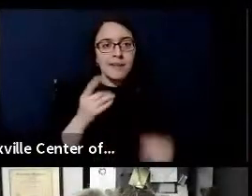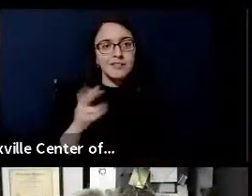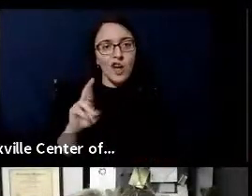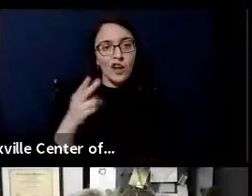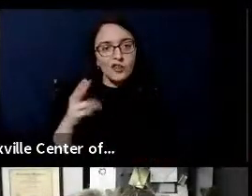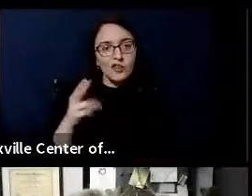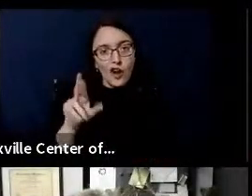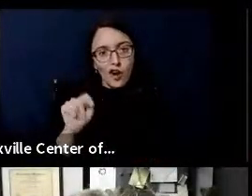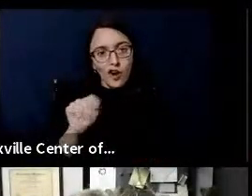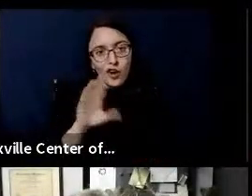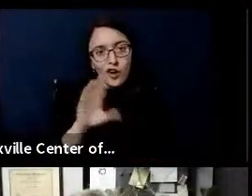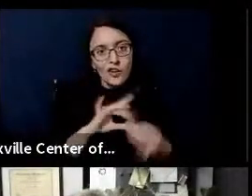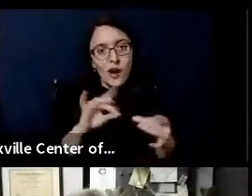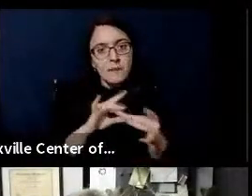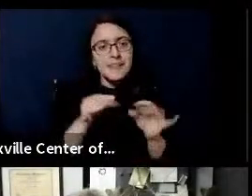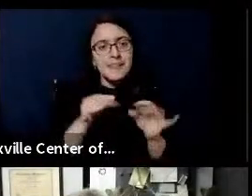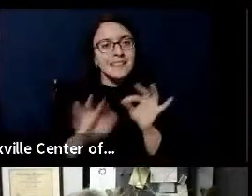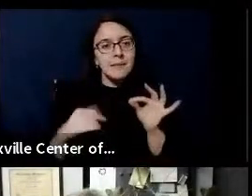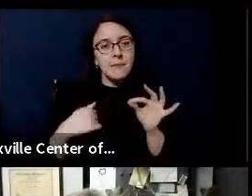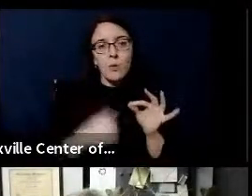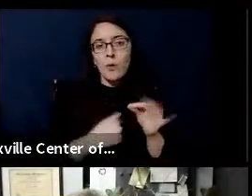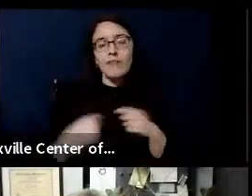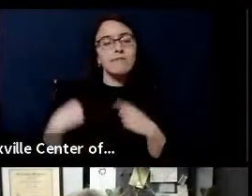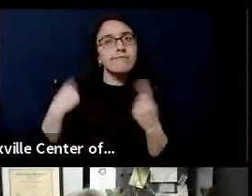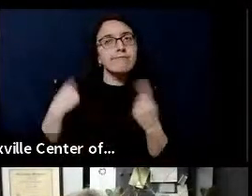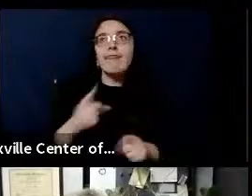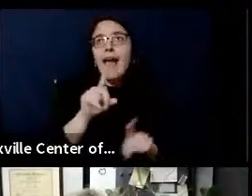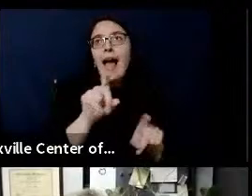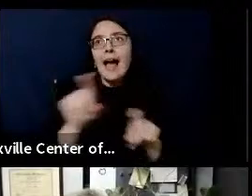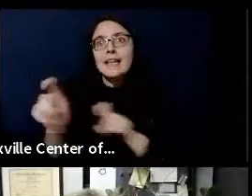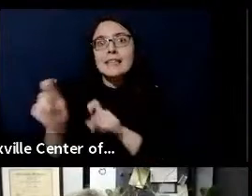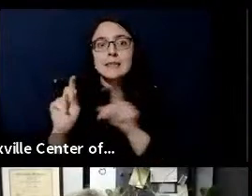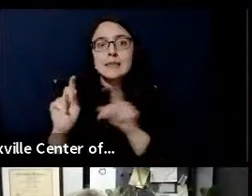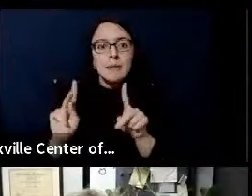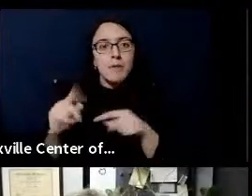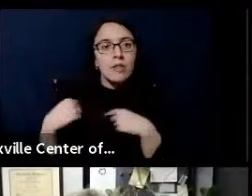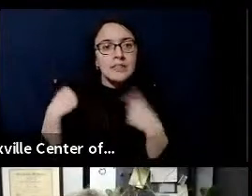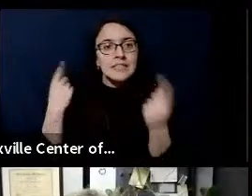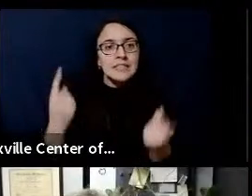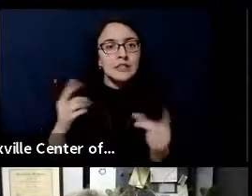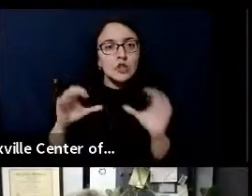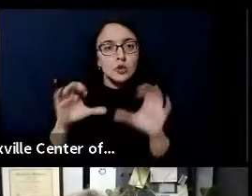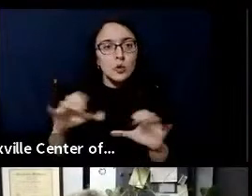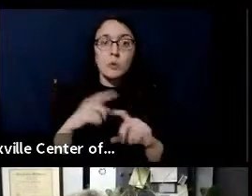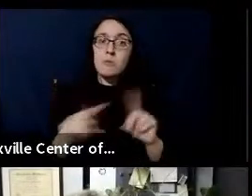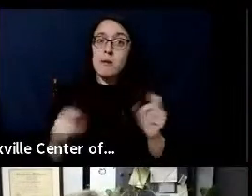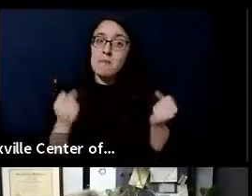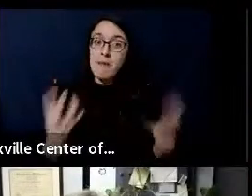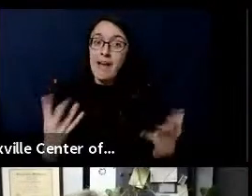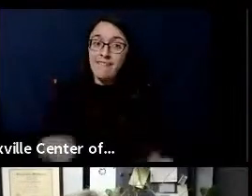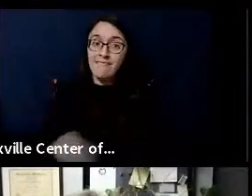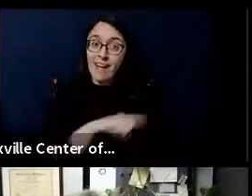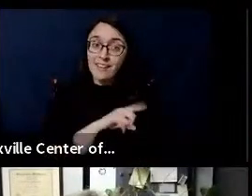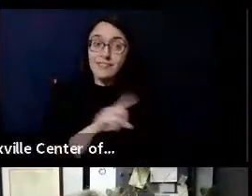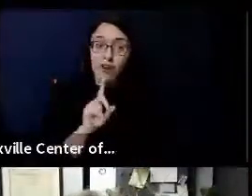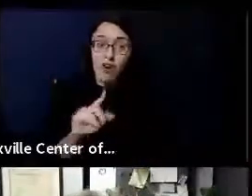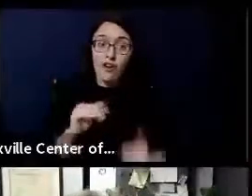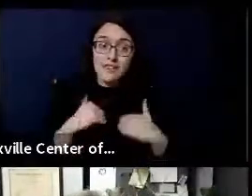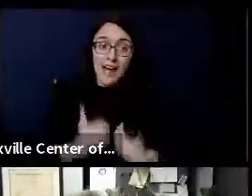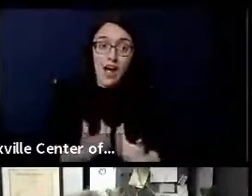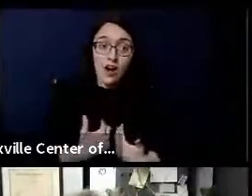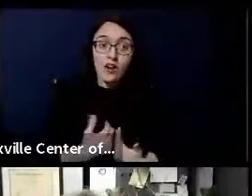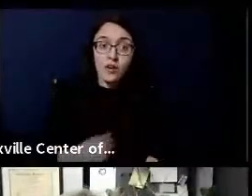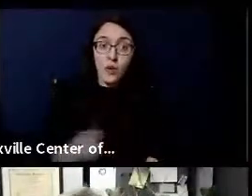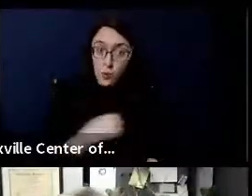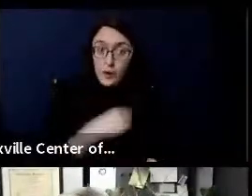those simple things that we've been asking all along. That candidly, I think a lot of us are tired. We're tired in the health